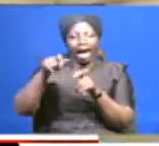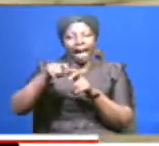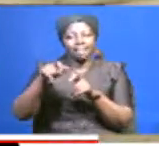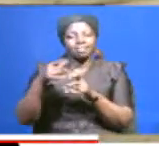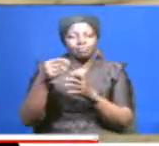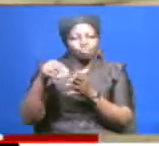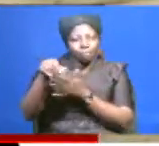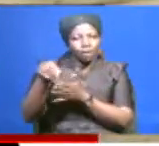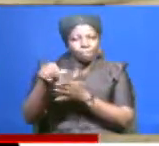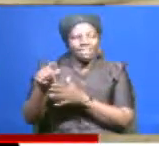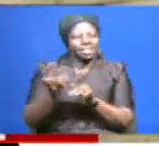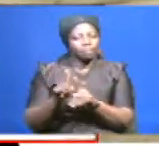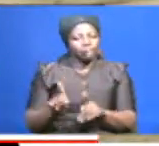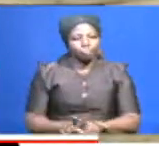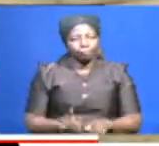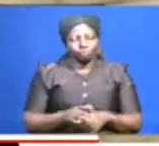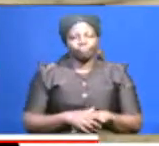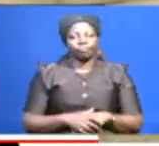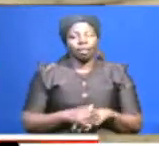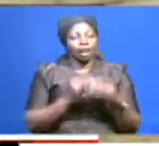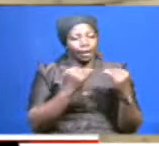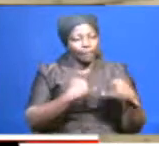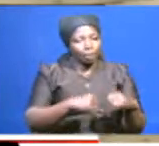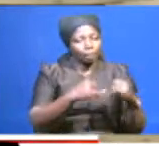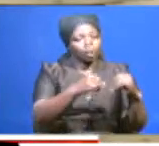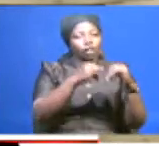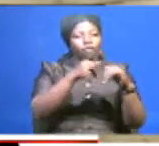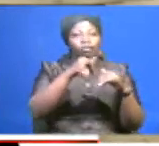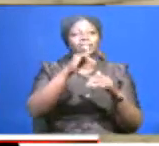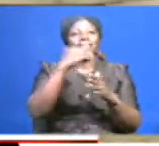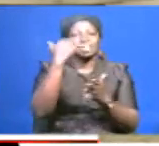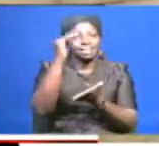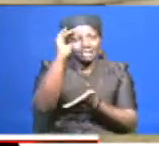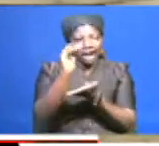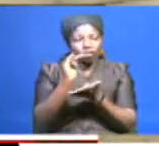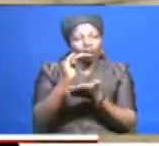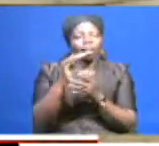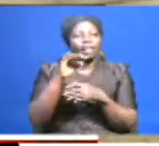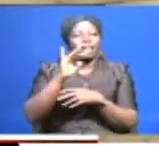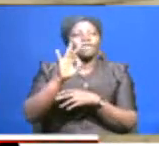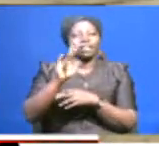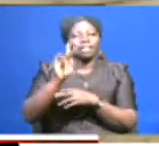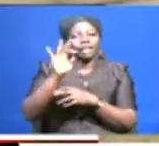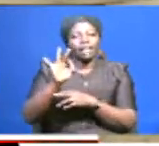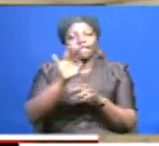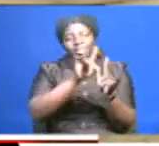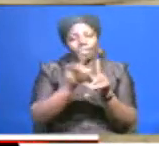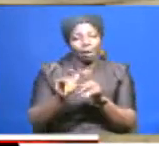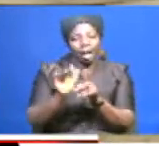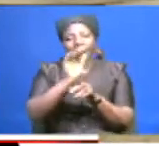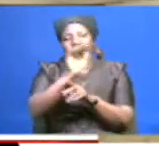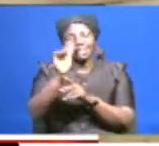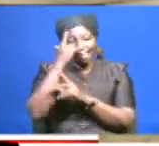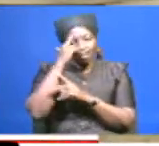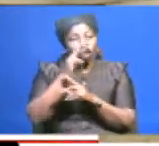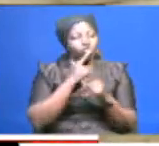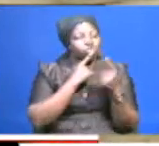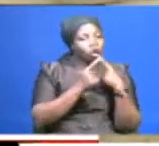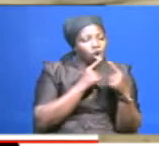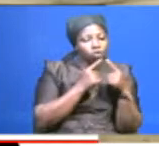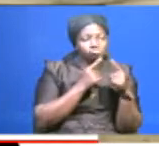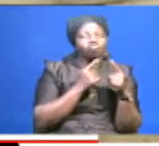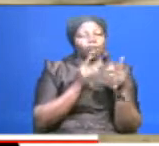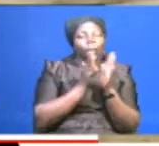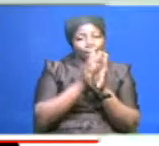hiyo. On implementation of such reductions, the Federation of Kenya Employers, however, called for prior talks with the government and a